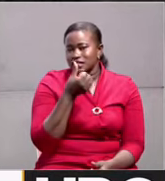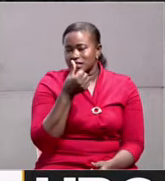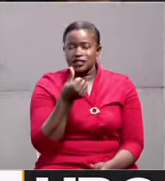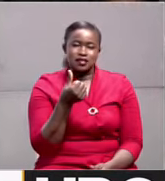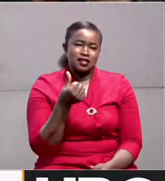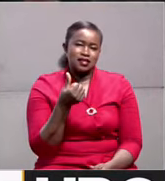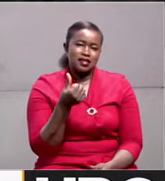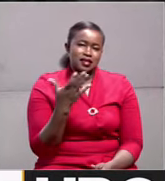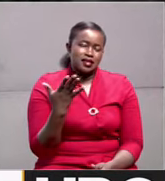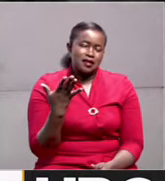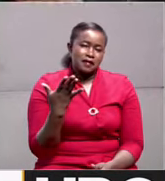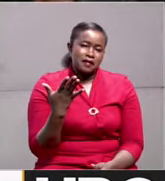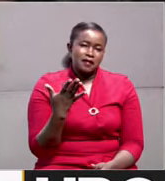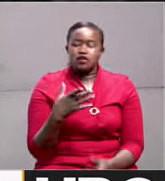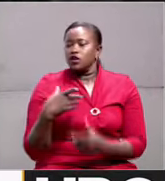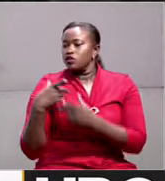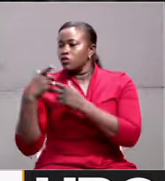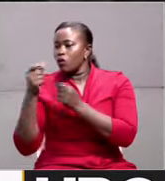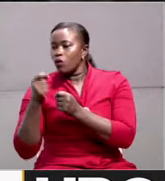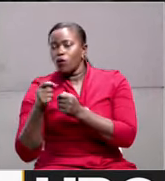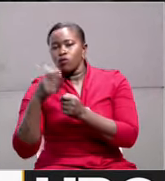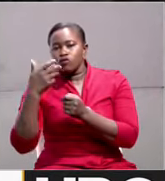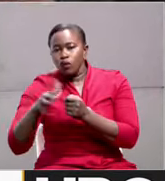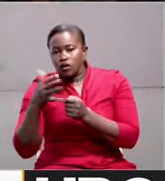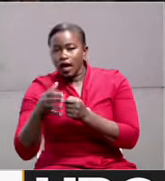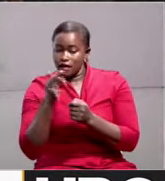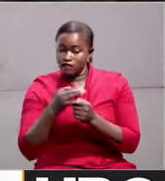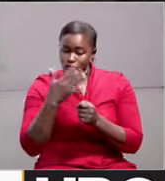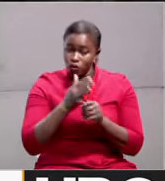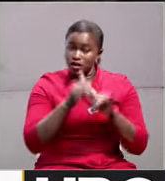kandi ninjya ngo yane inywa amaizi twina amaizi gagumaho